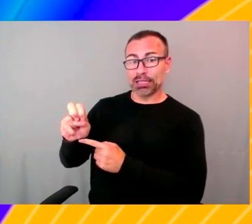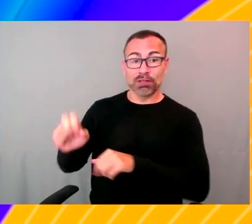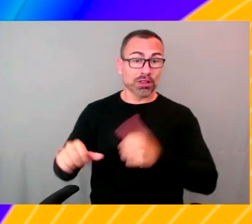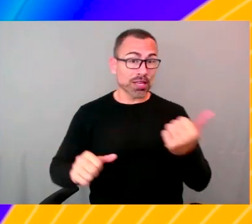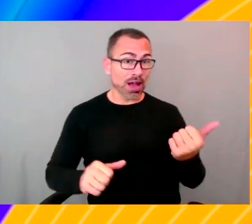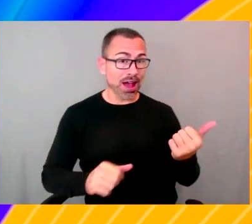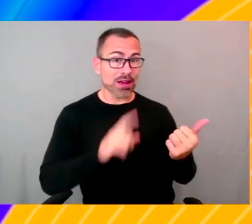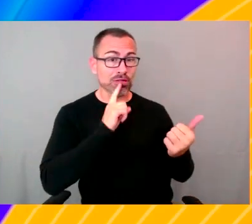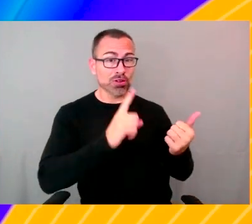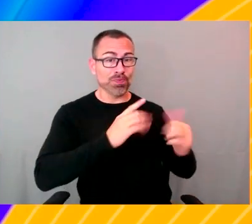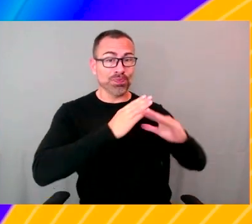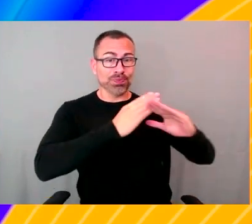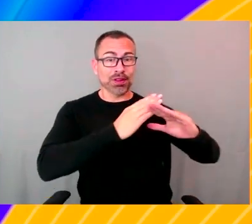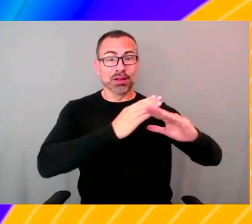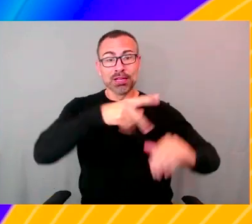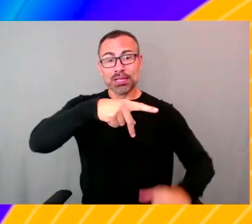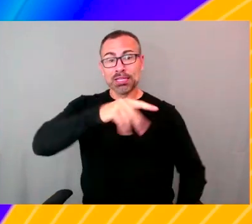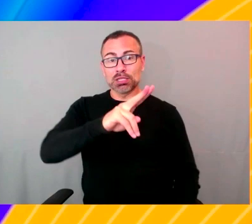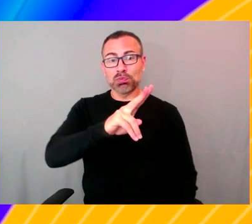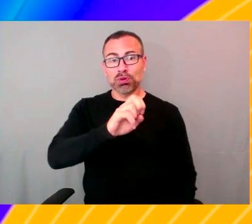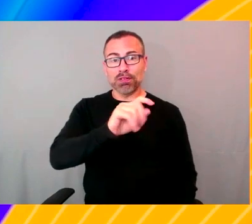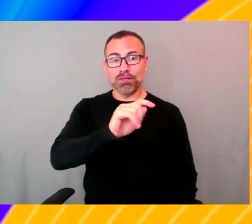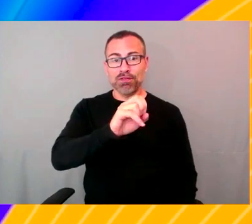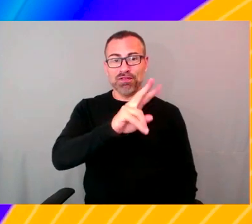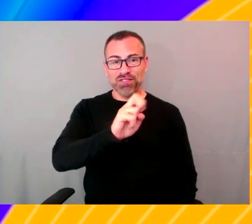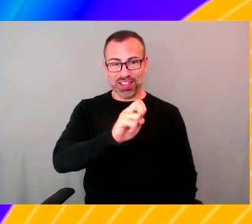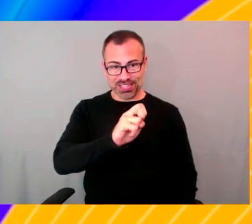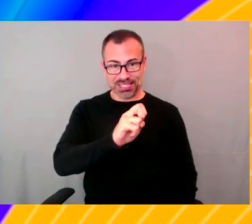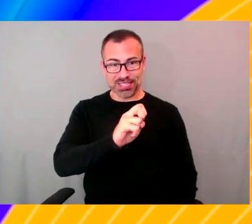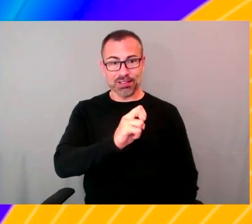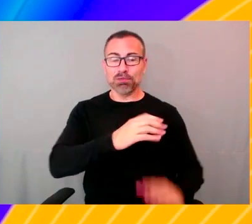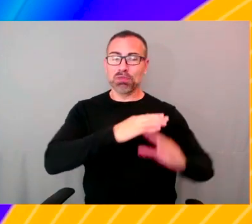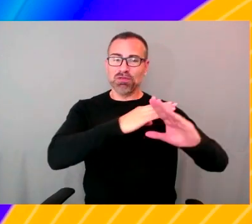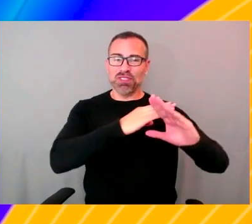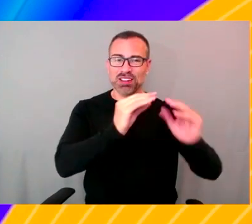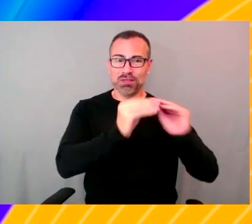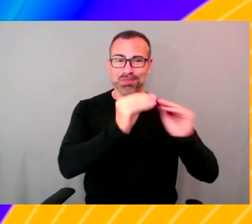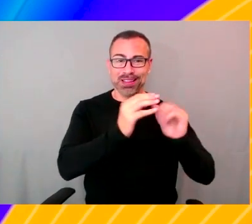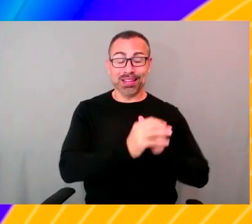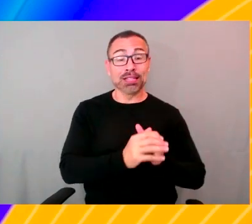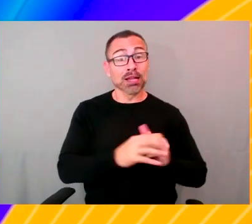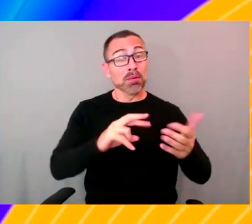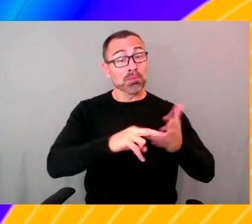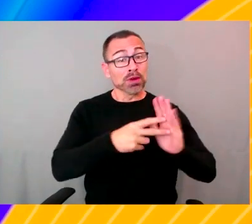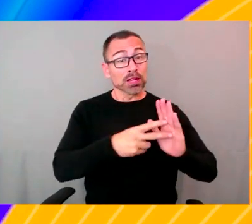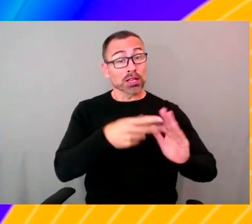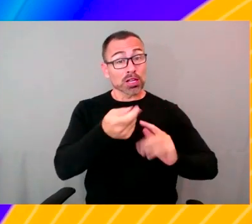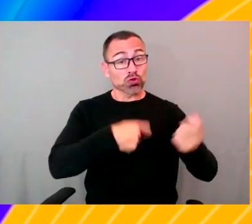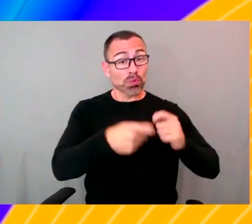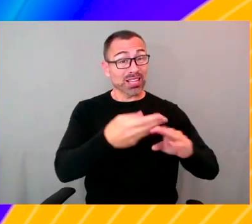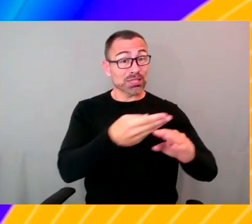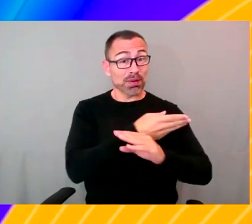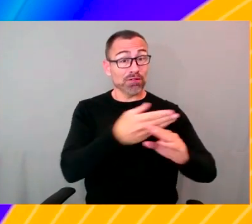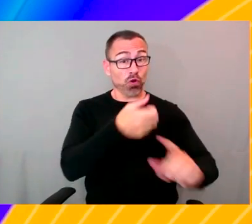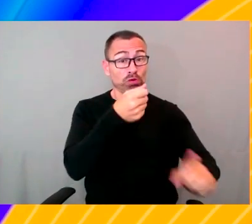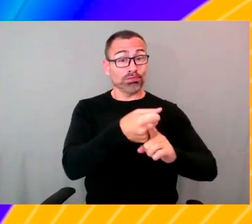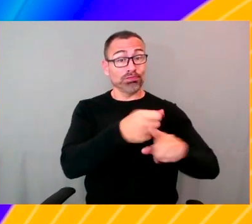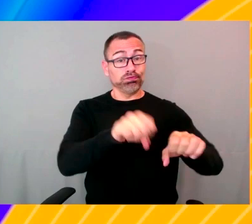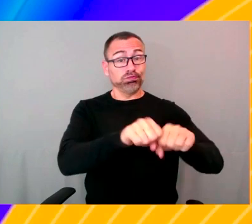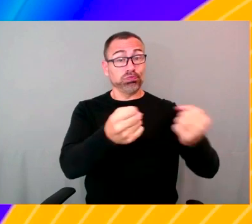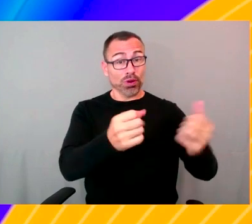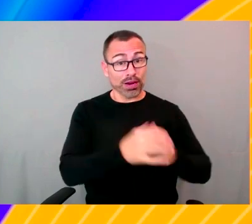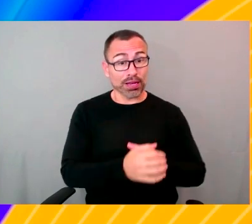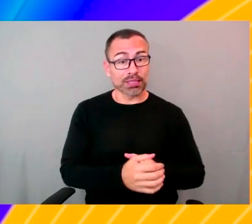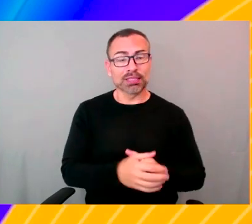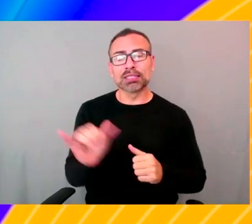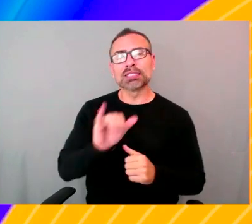would just have a time period and it's time to replace it. Exactly. Same, going back to the car analogy, you take in your car every 6 months for an oil